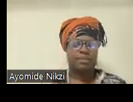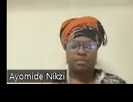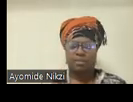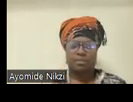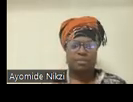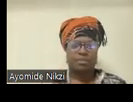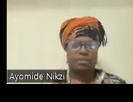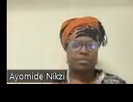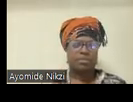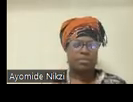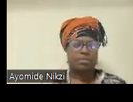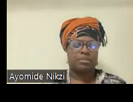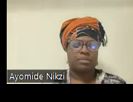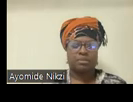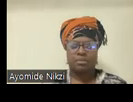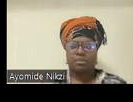That makes sense to me.